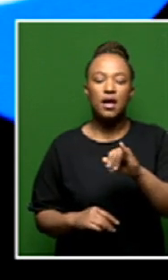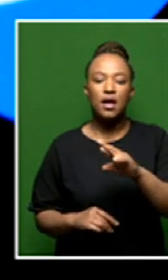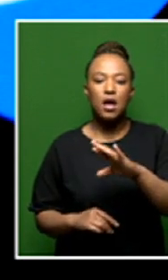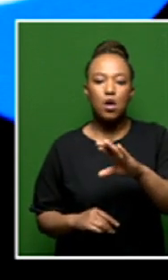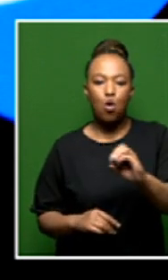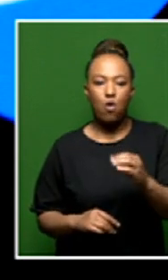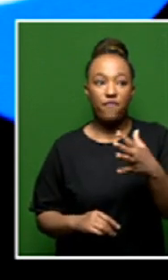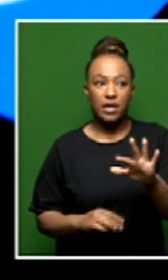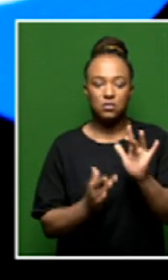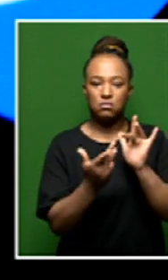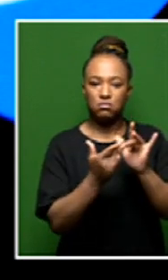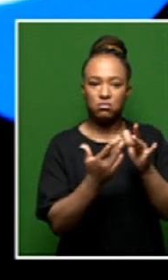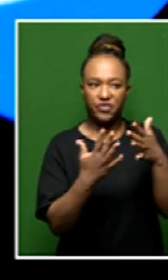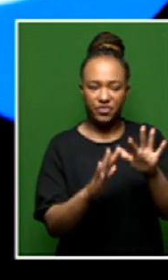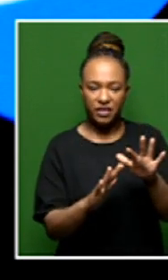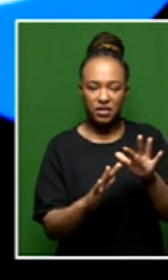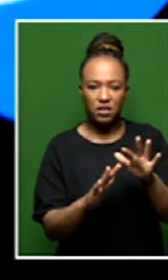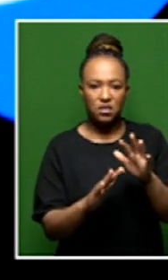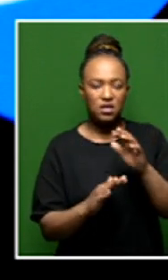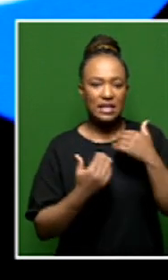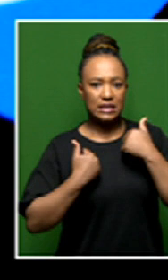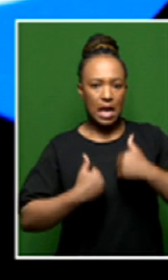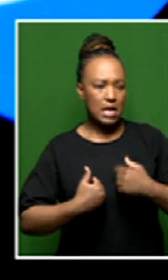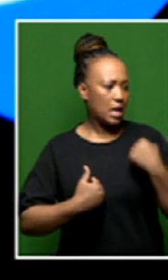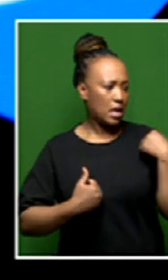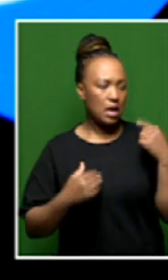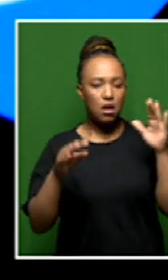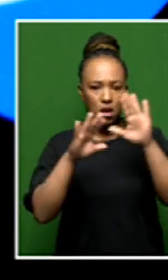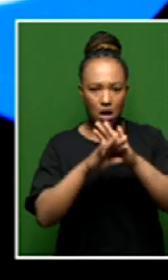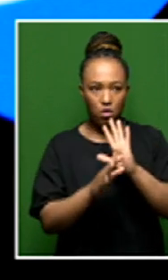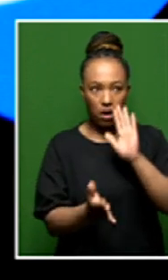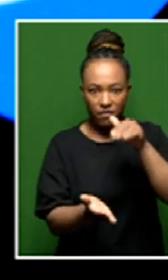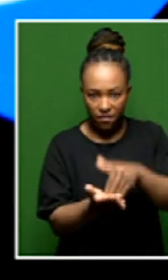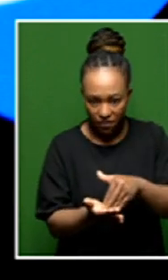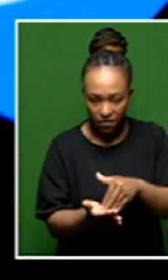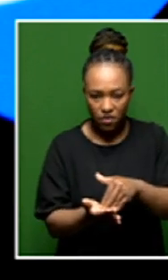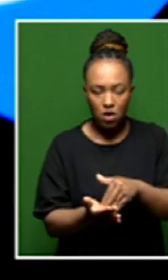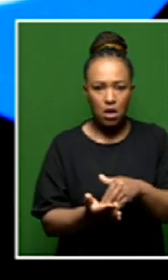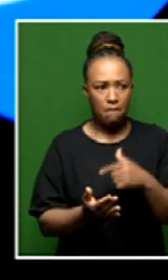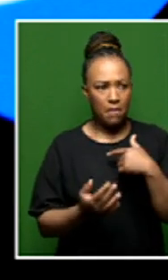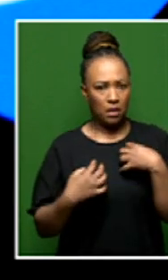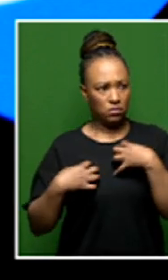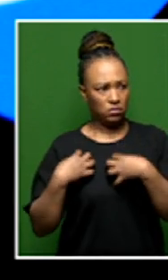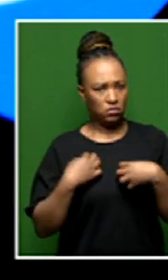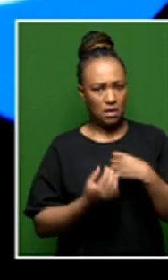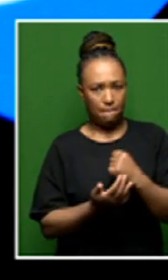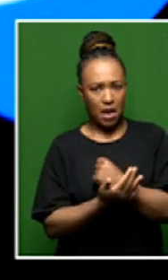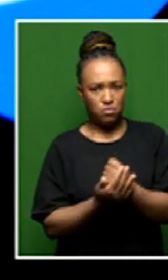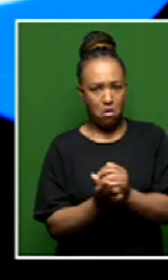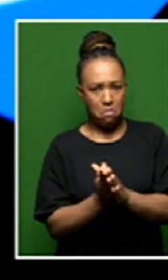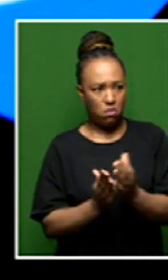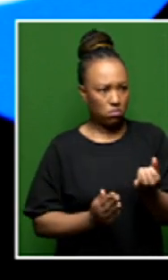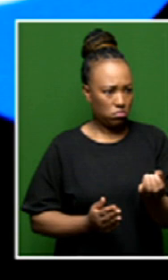in contact with them on Sunday night upon my arrival. Obviously, I was very concerned about handing over my